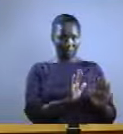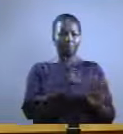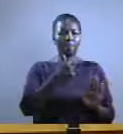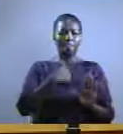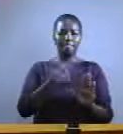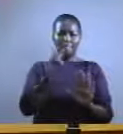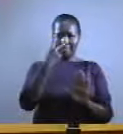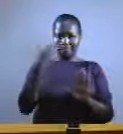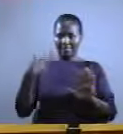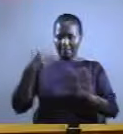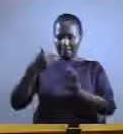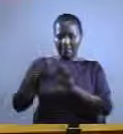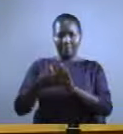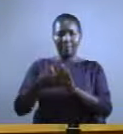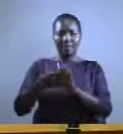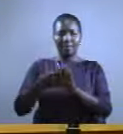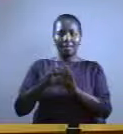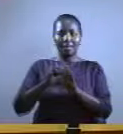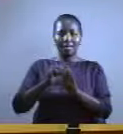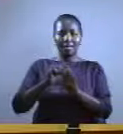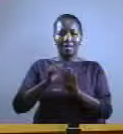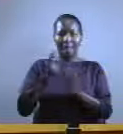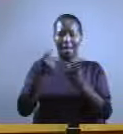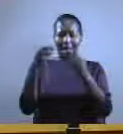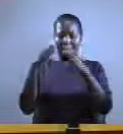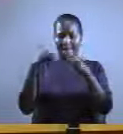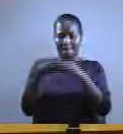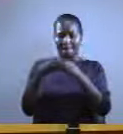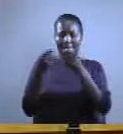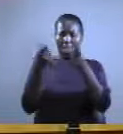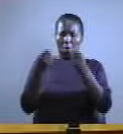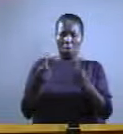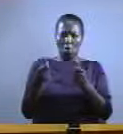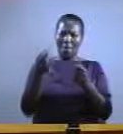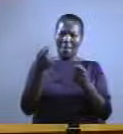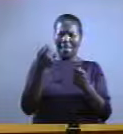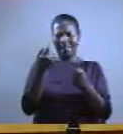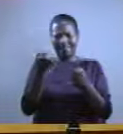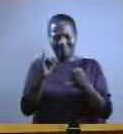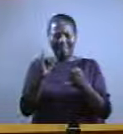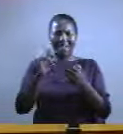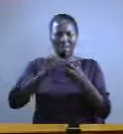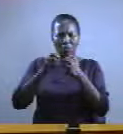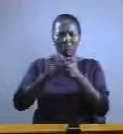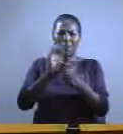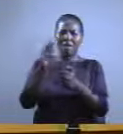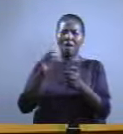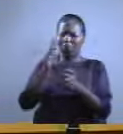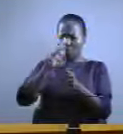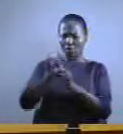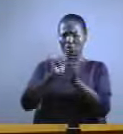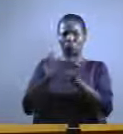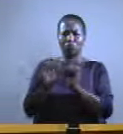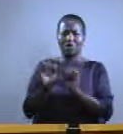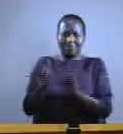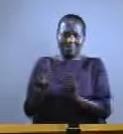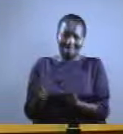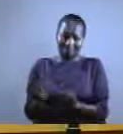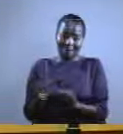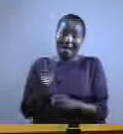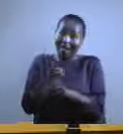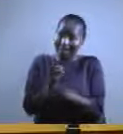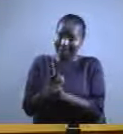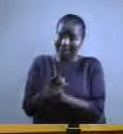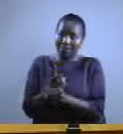unnecessary administrative costs within our economy, and this should be reviewed. This does not suggest, as some who want everyone to believe,